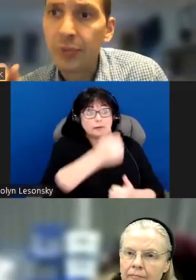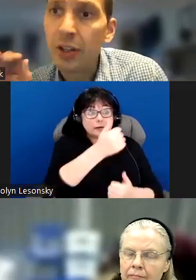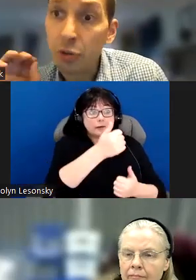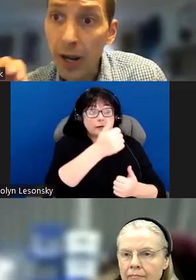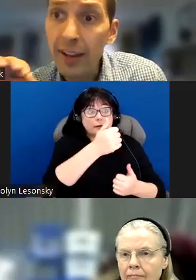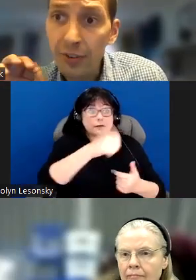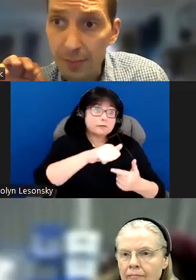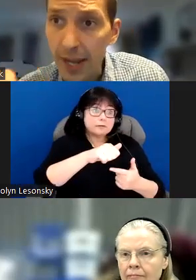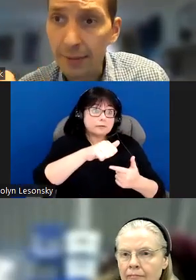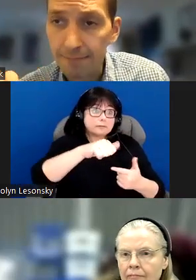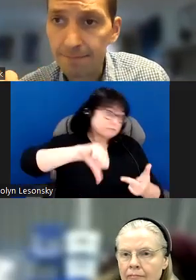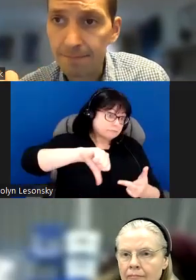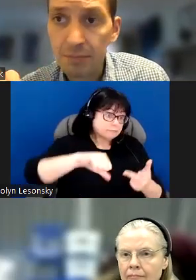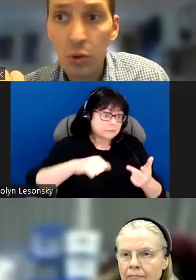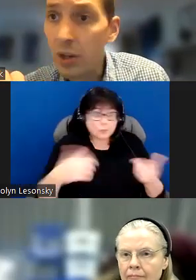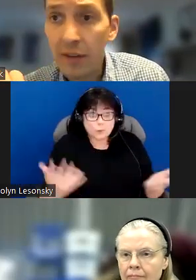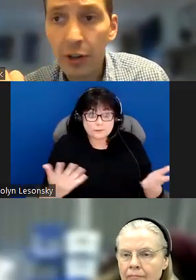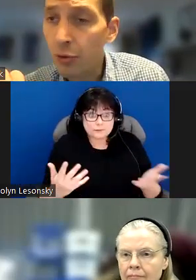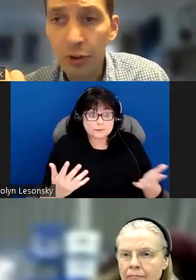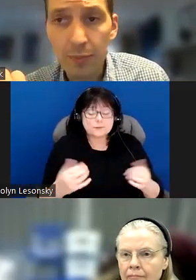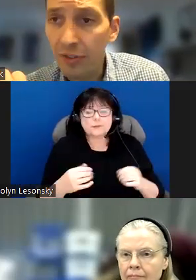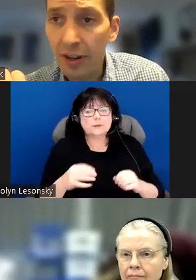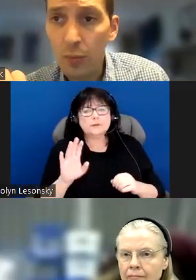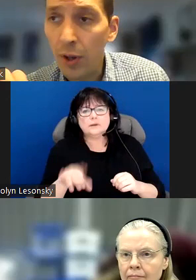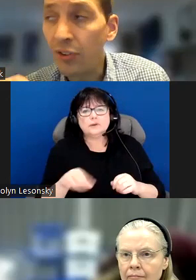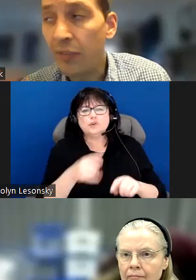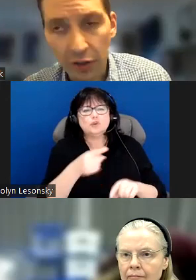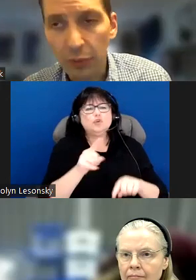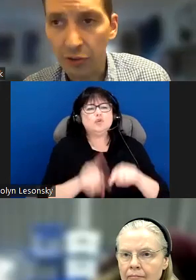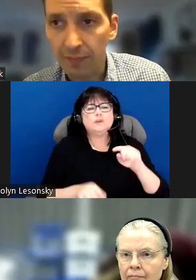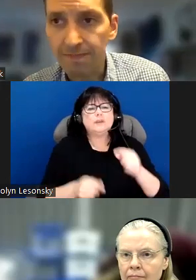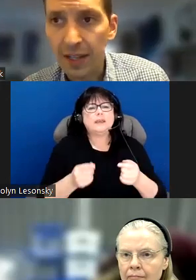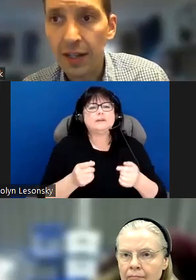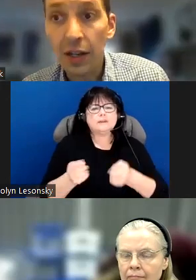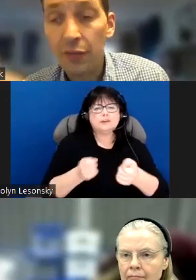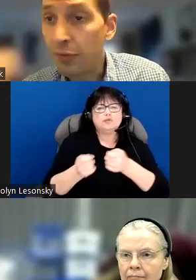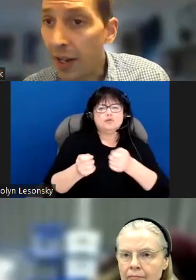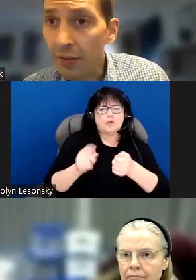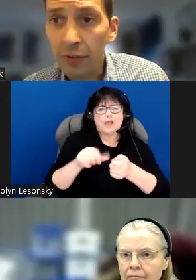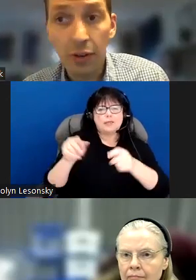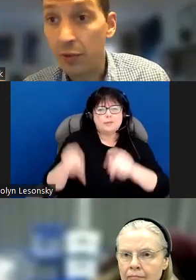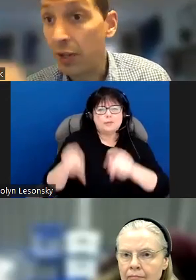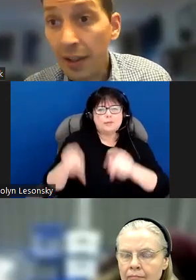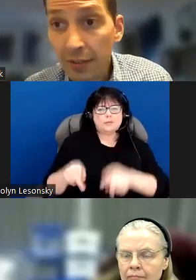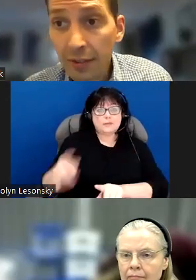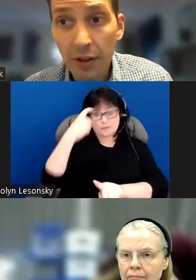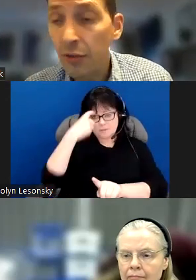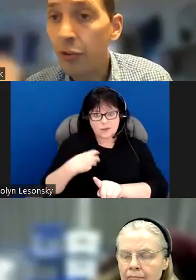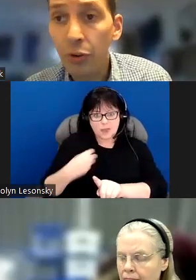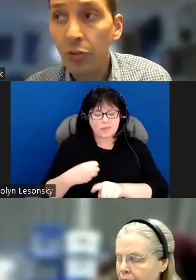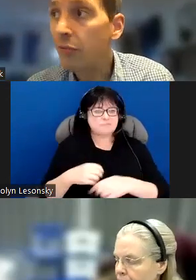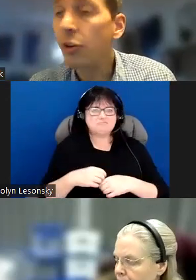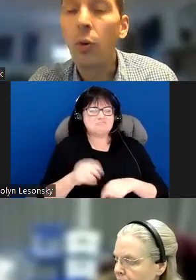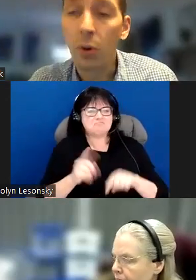this, try as you may, you can never control the mental health and wellness of another person, of your friends, of your kids,